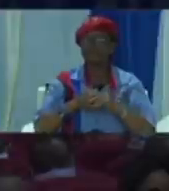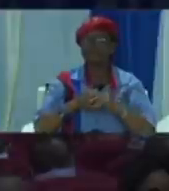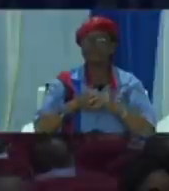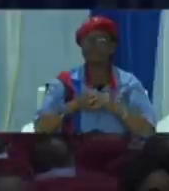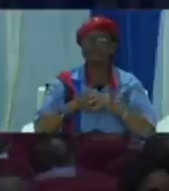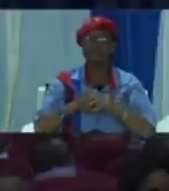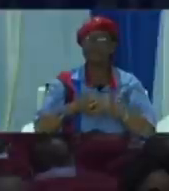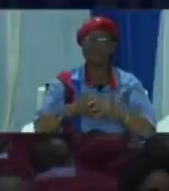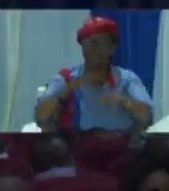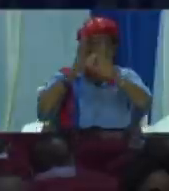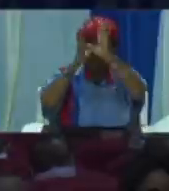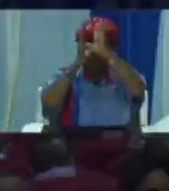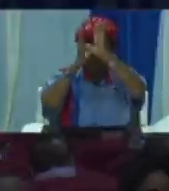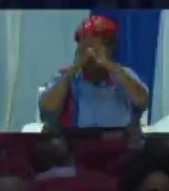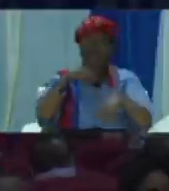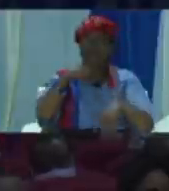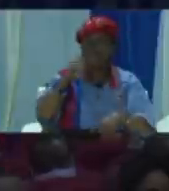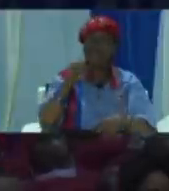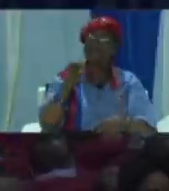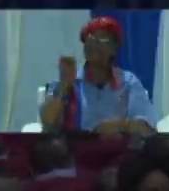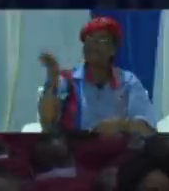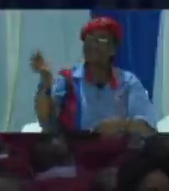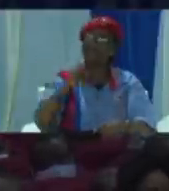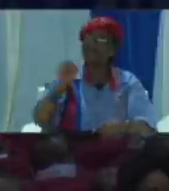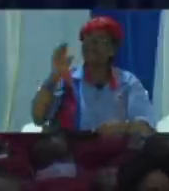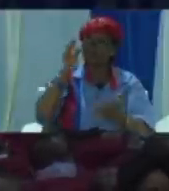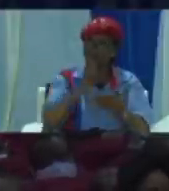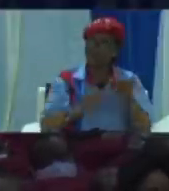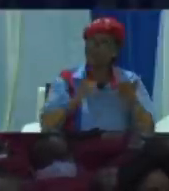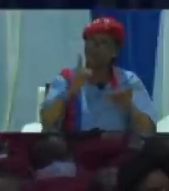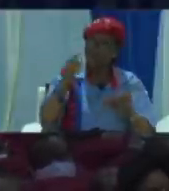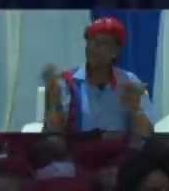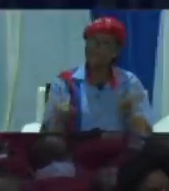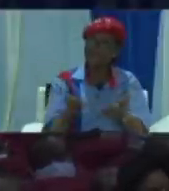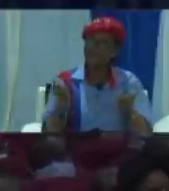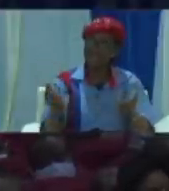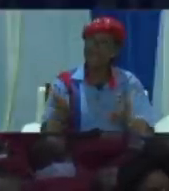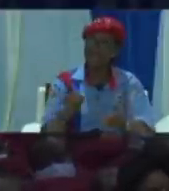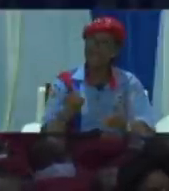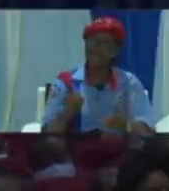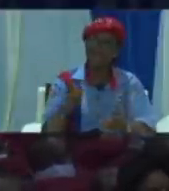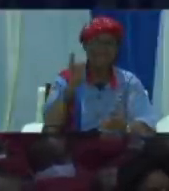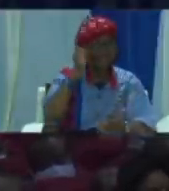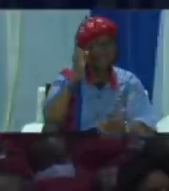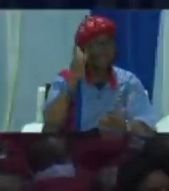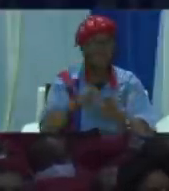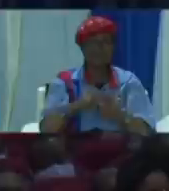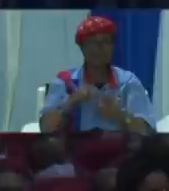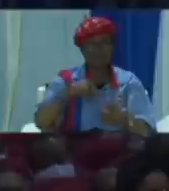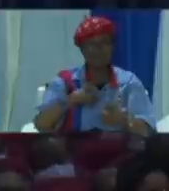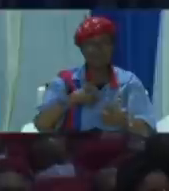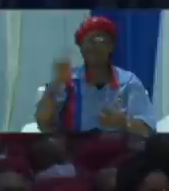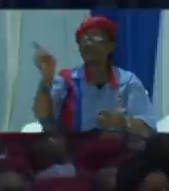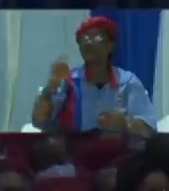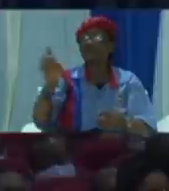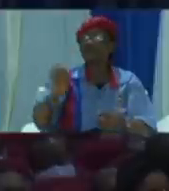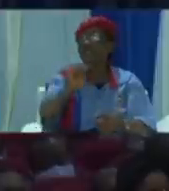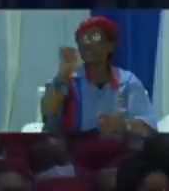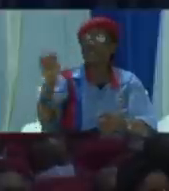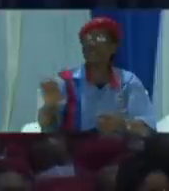Daddy says there's someone here. Daddy, near the company, be. Or listening to me wherever.